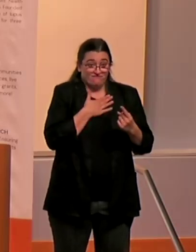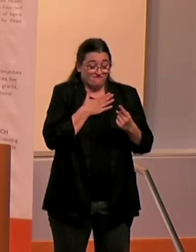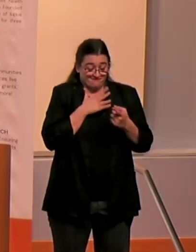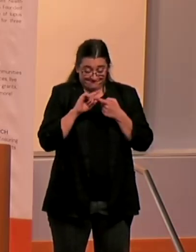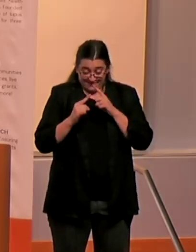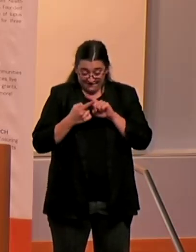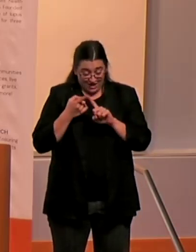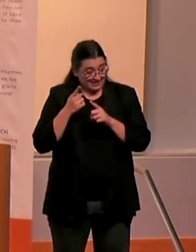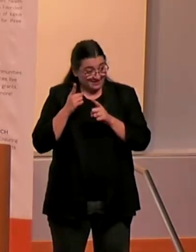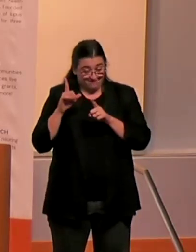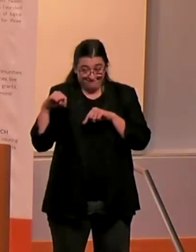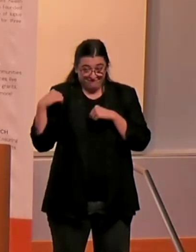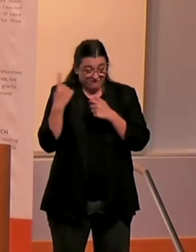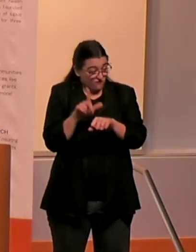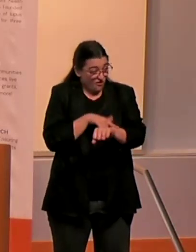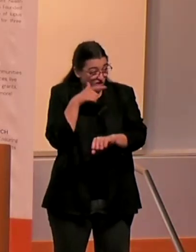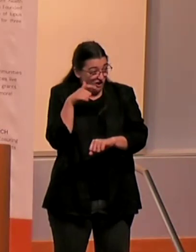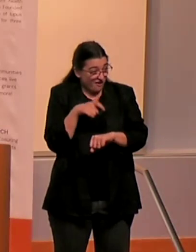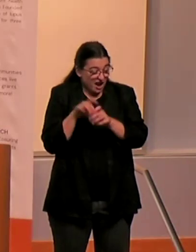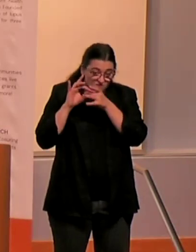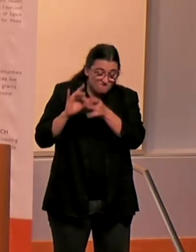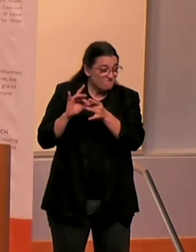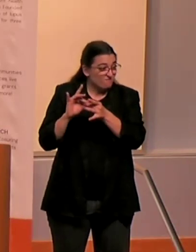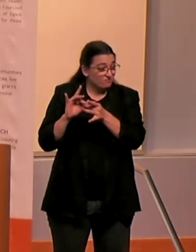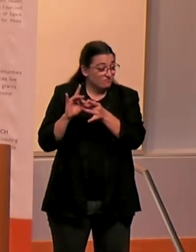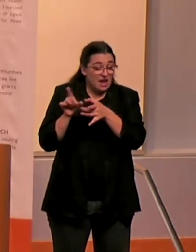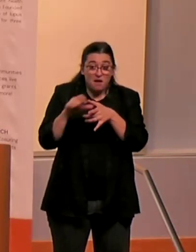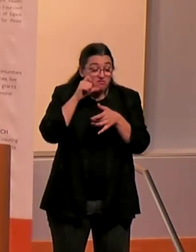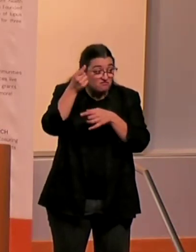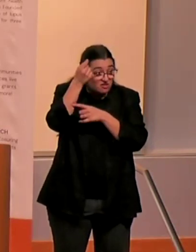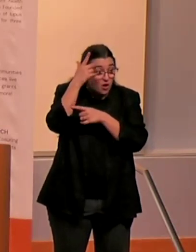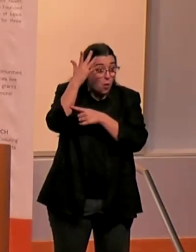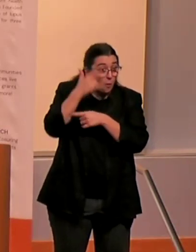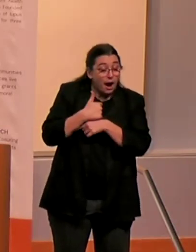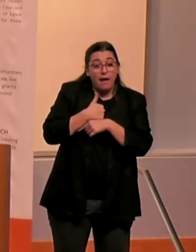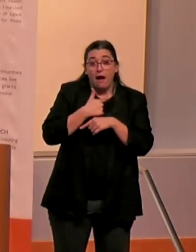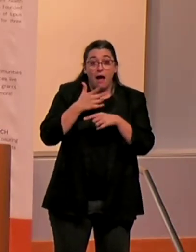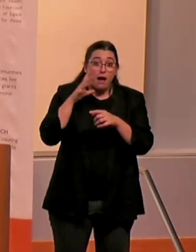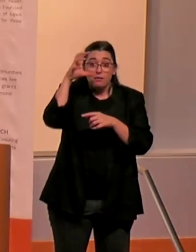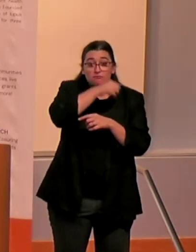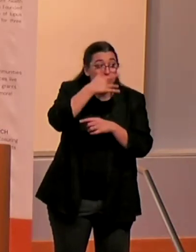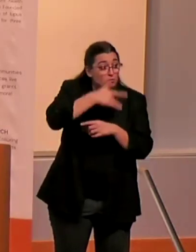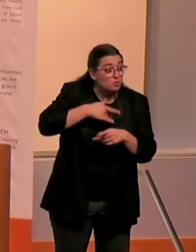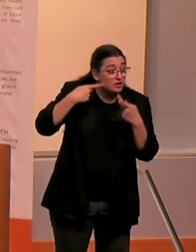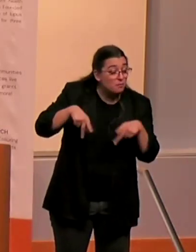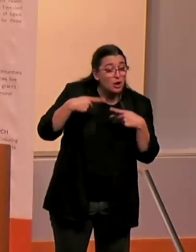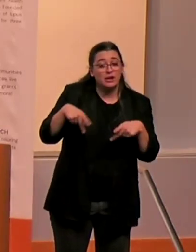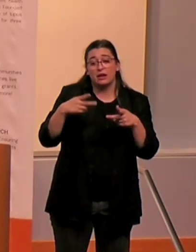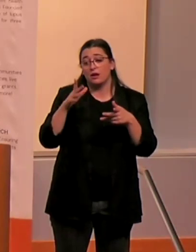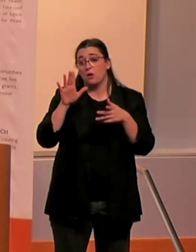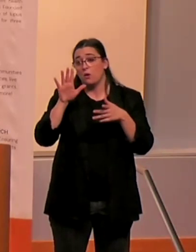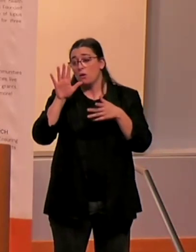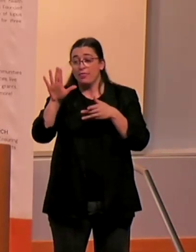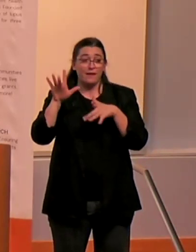I had for a very long time. And when they didn't understand why I couldn't make it to their birthday party, to an event that